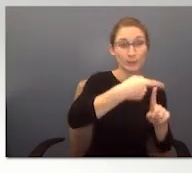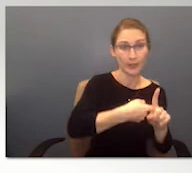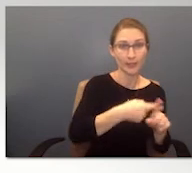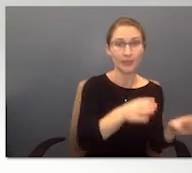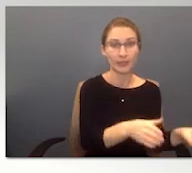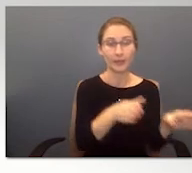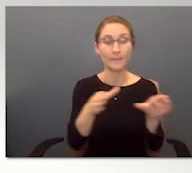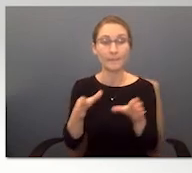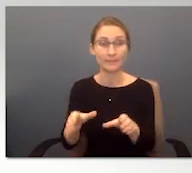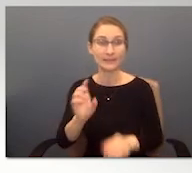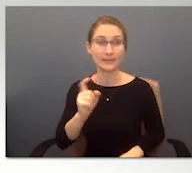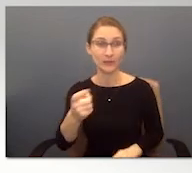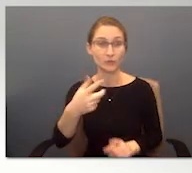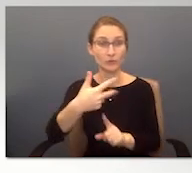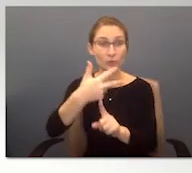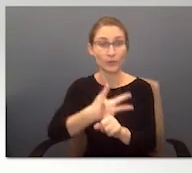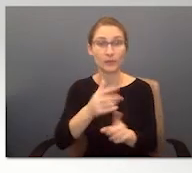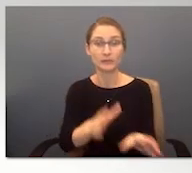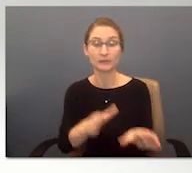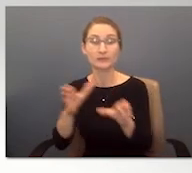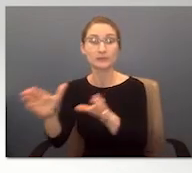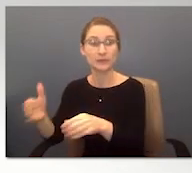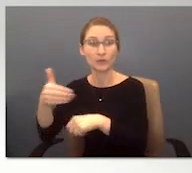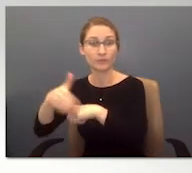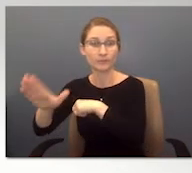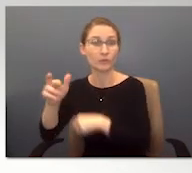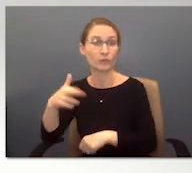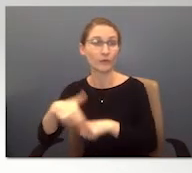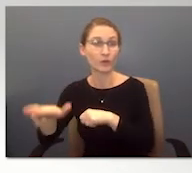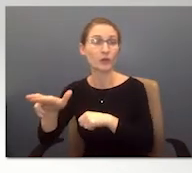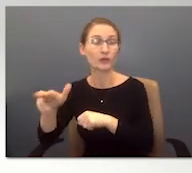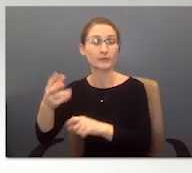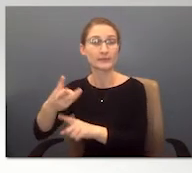on each one of those components there.